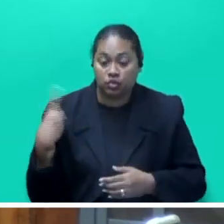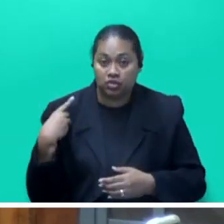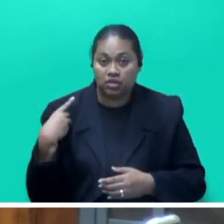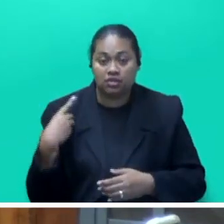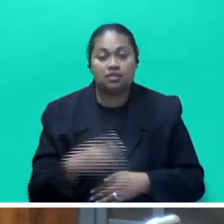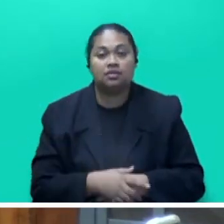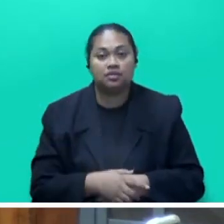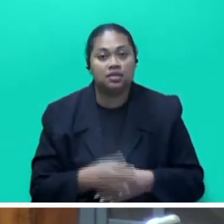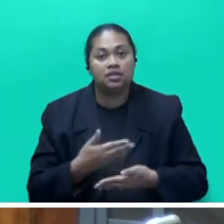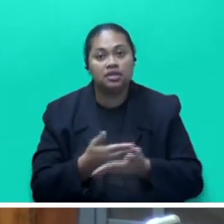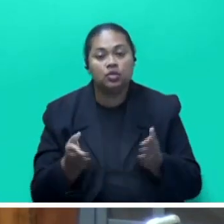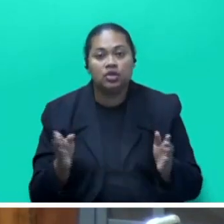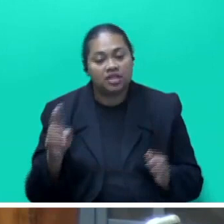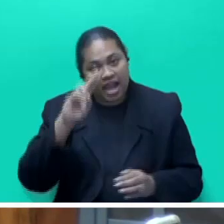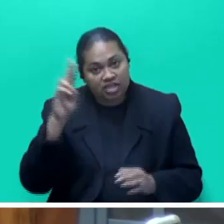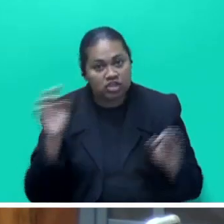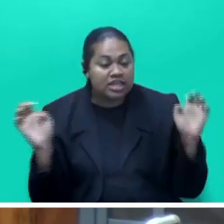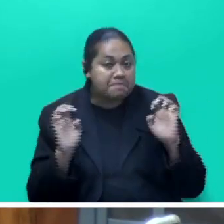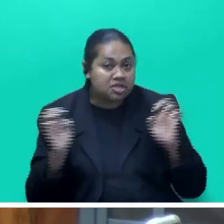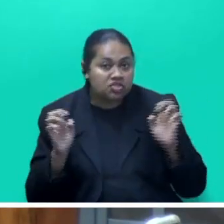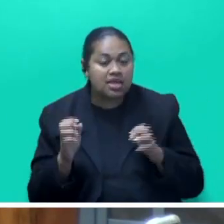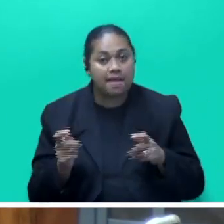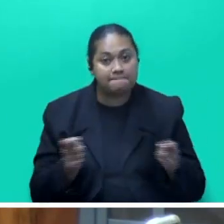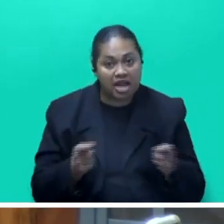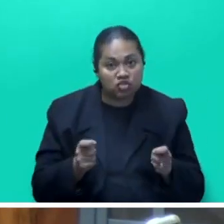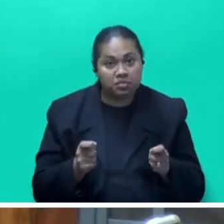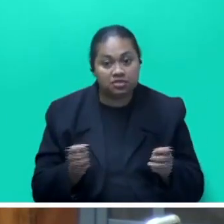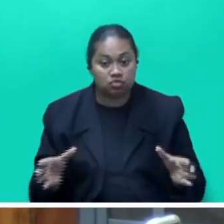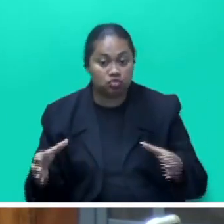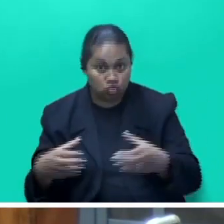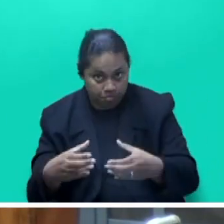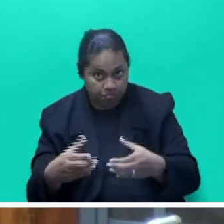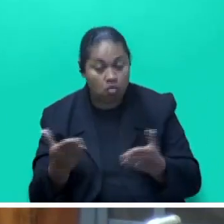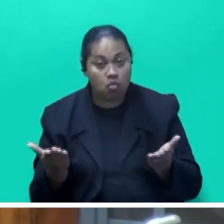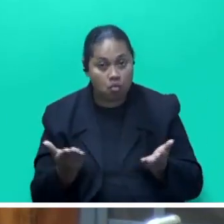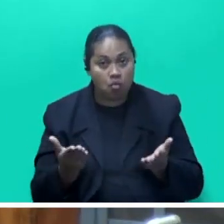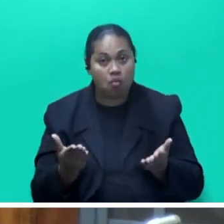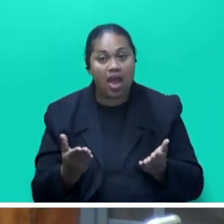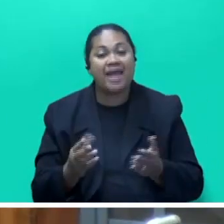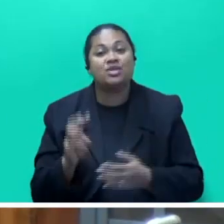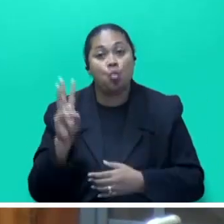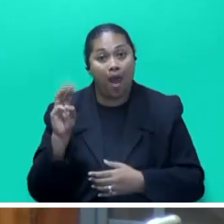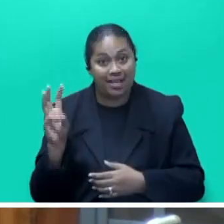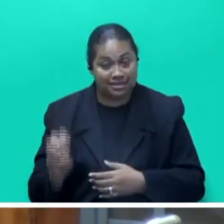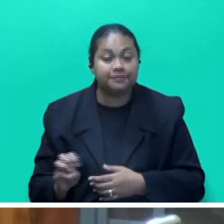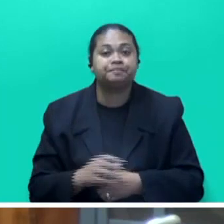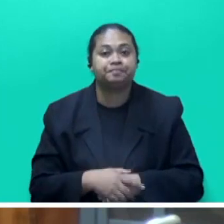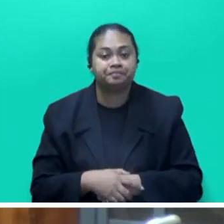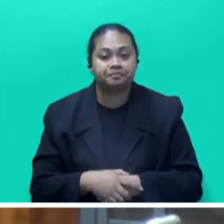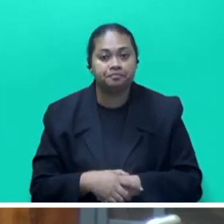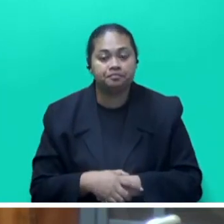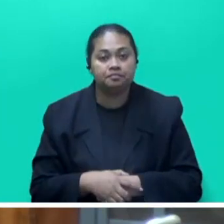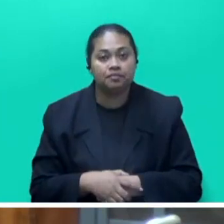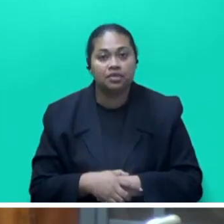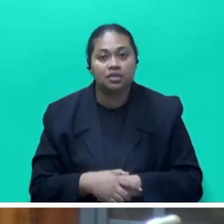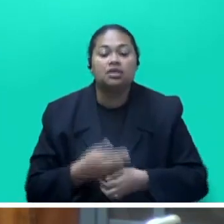with the New Zealand National Emergency Management Agency, based at their National Coordination Centre in Wellington. Officials were deployed for